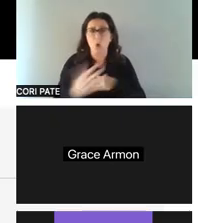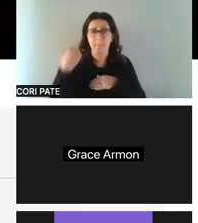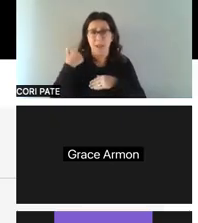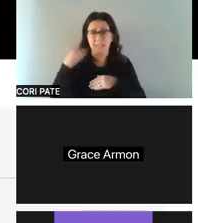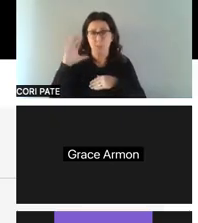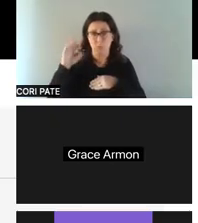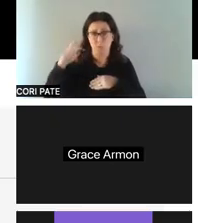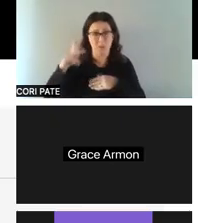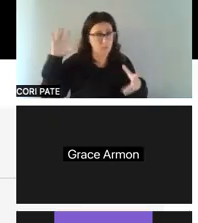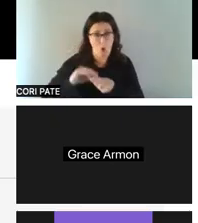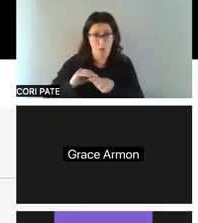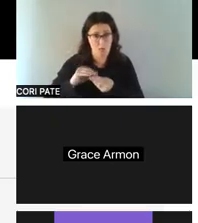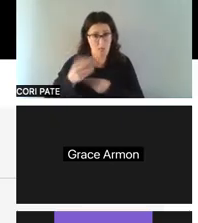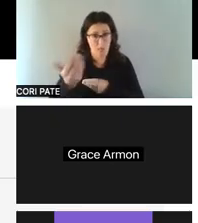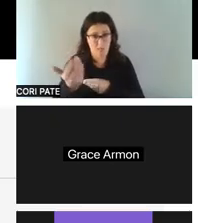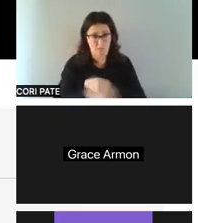practices.